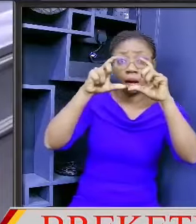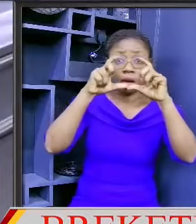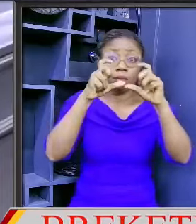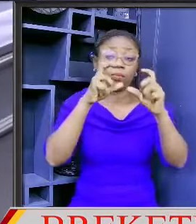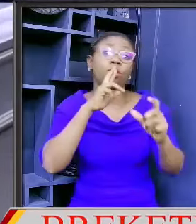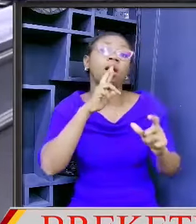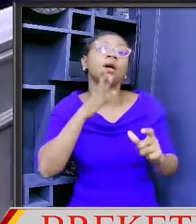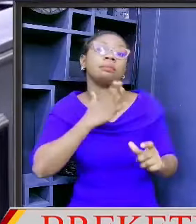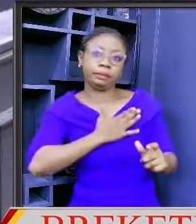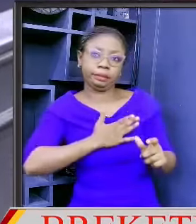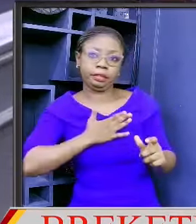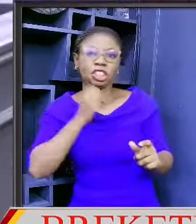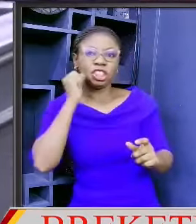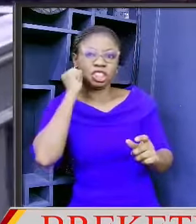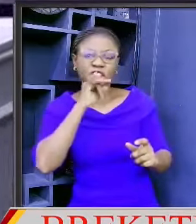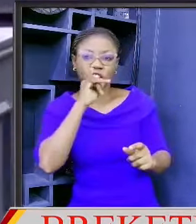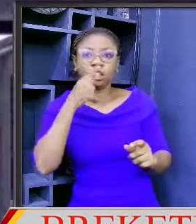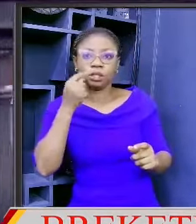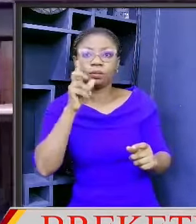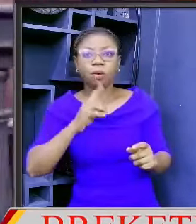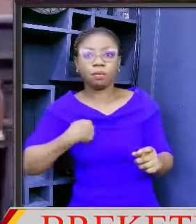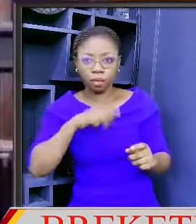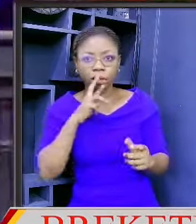Now she will discuss.